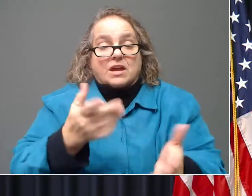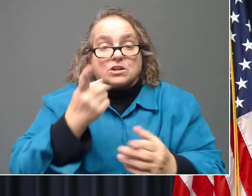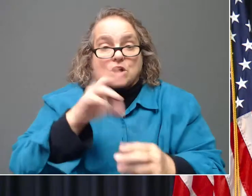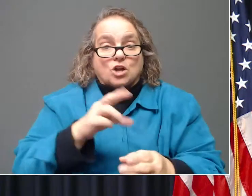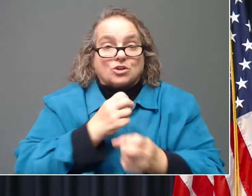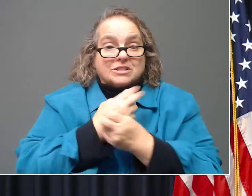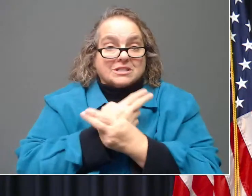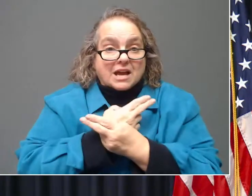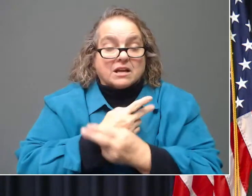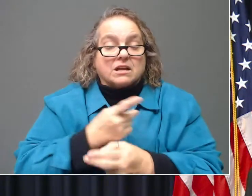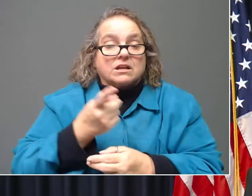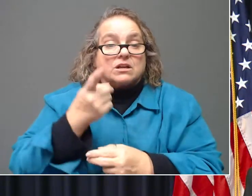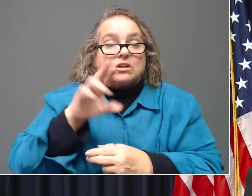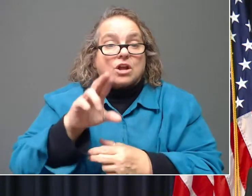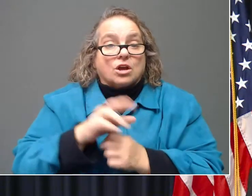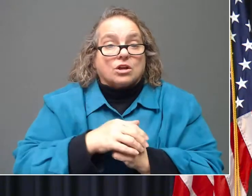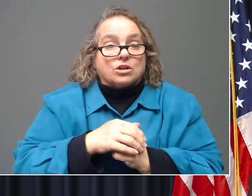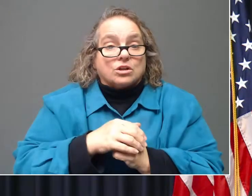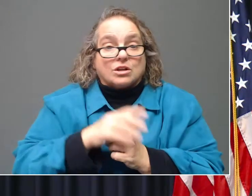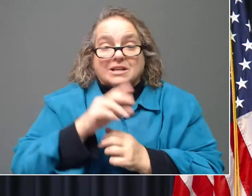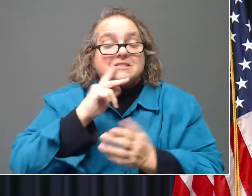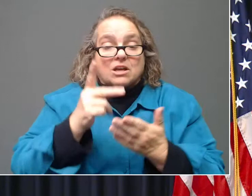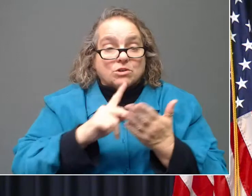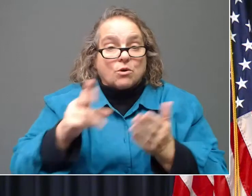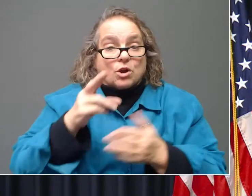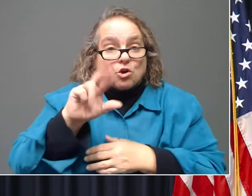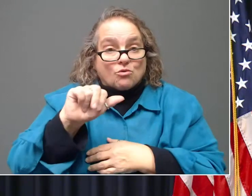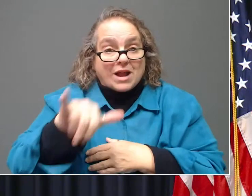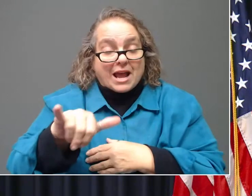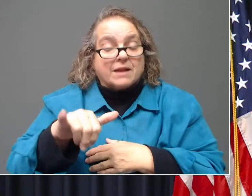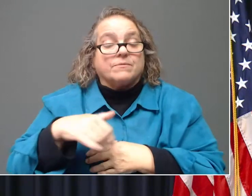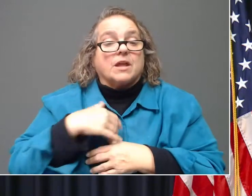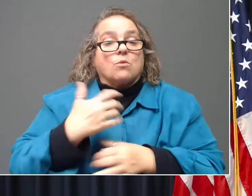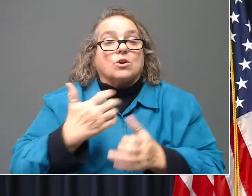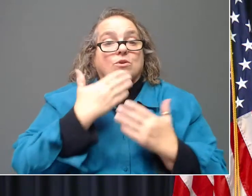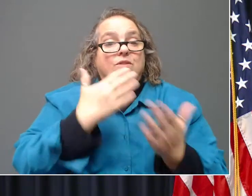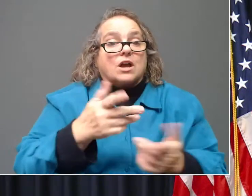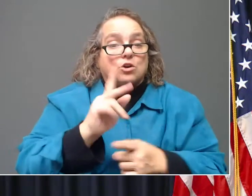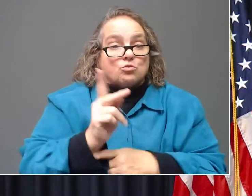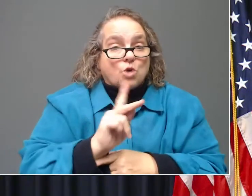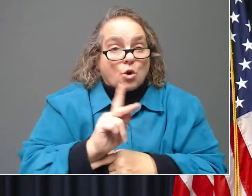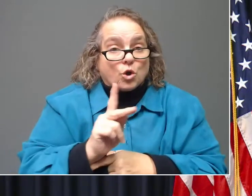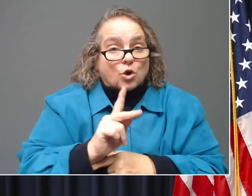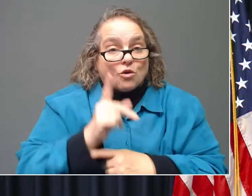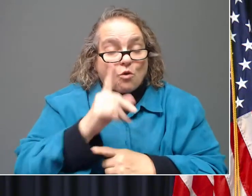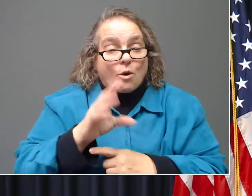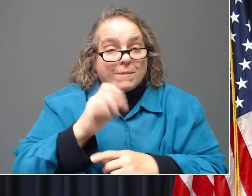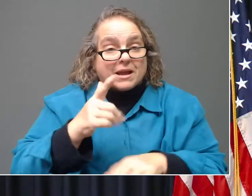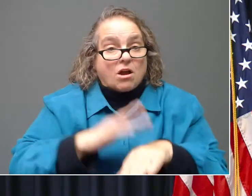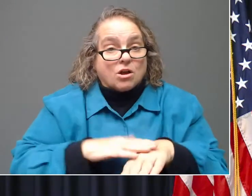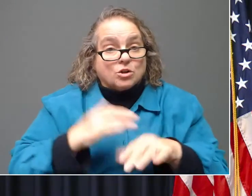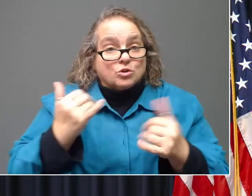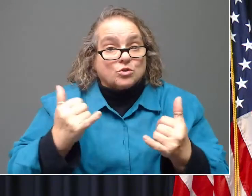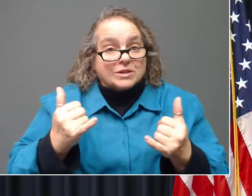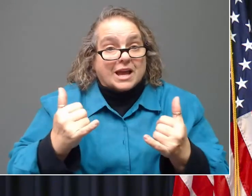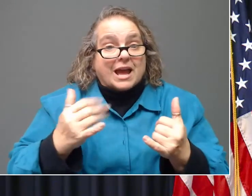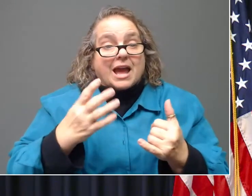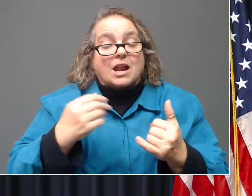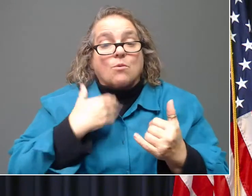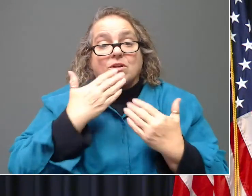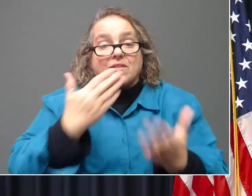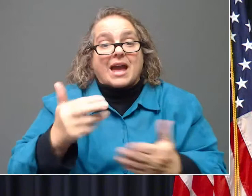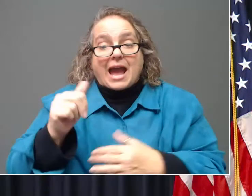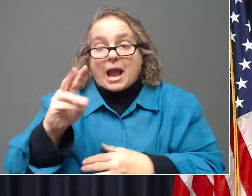thank Secretary Gray. I want to thank Kroger for being on today. I want to thank Amy